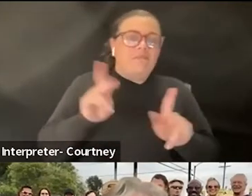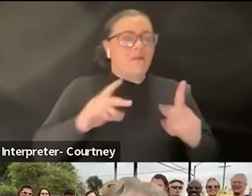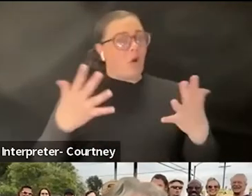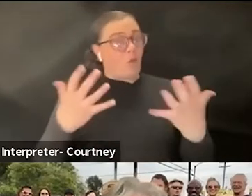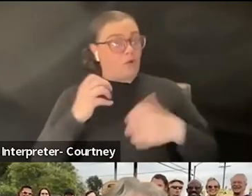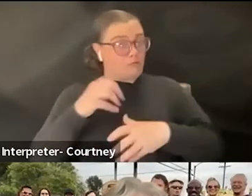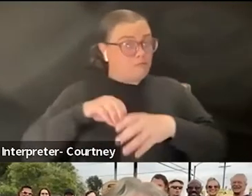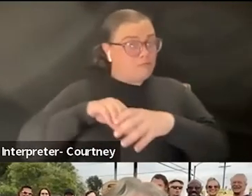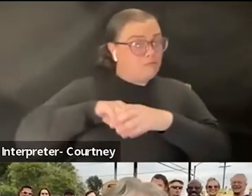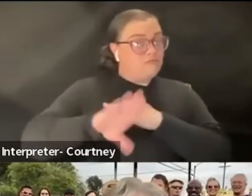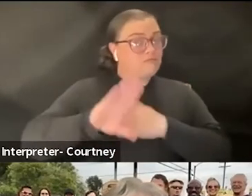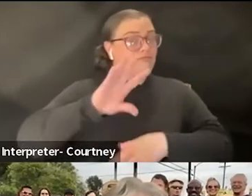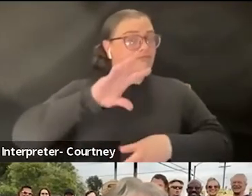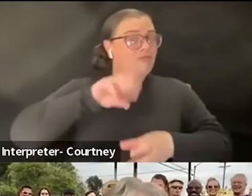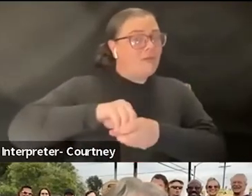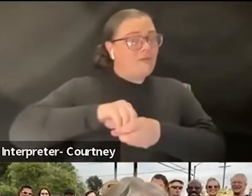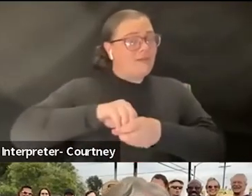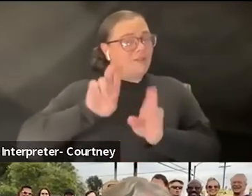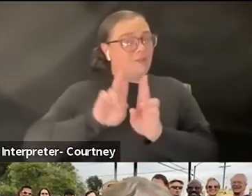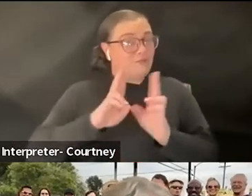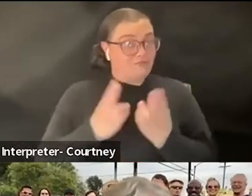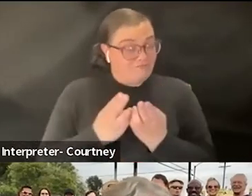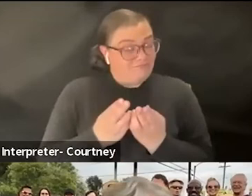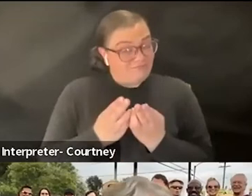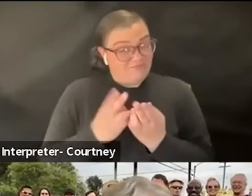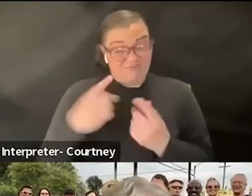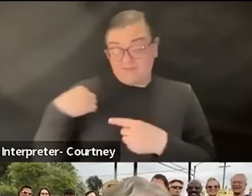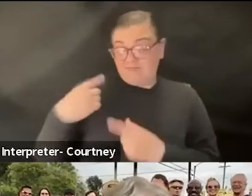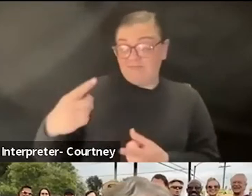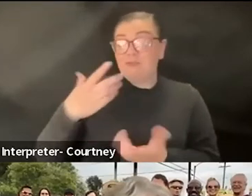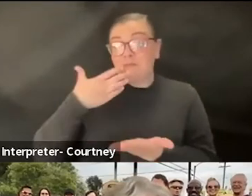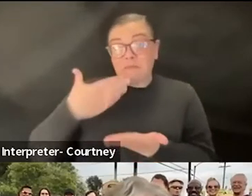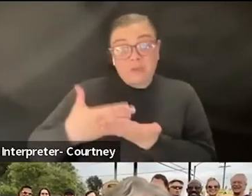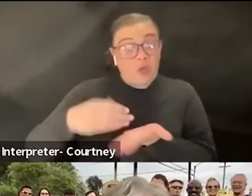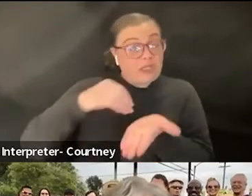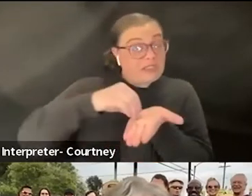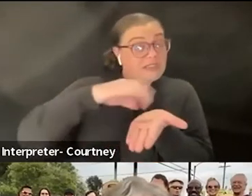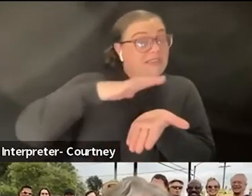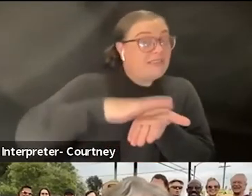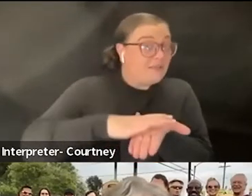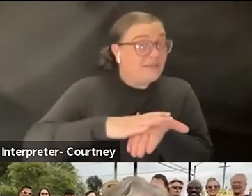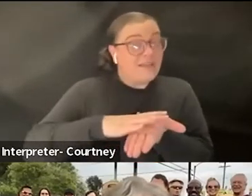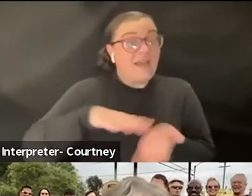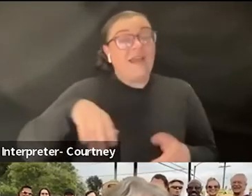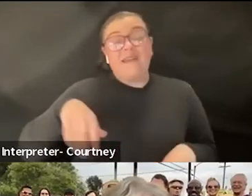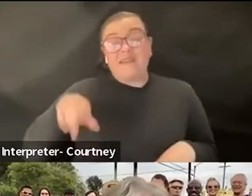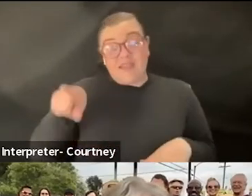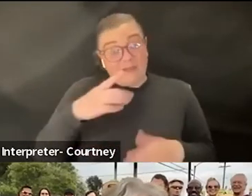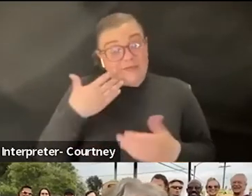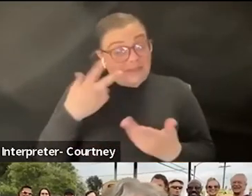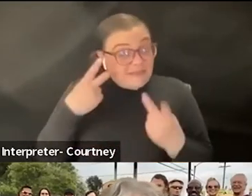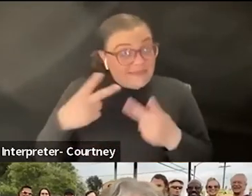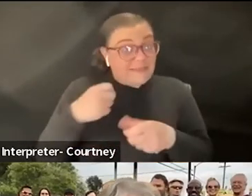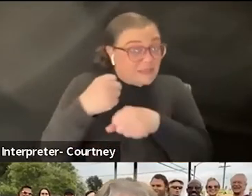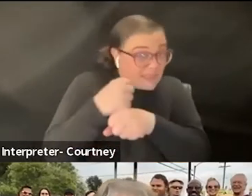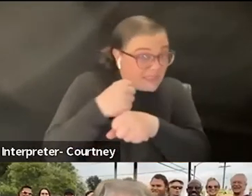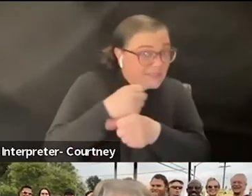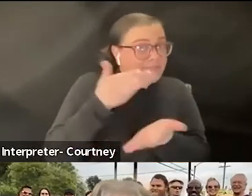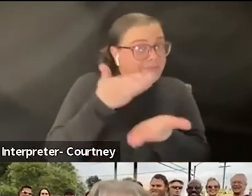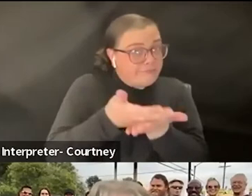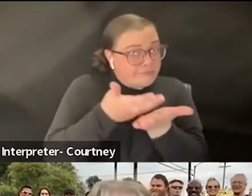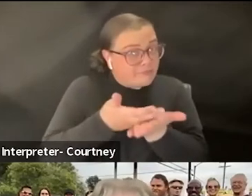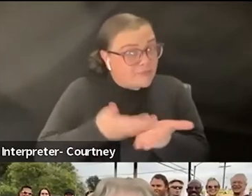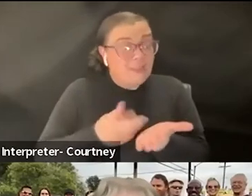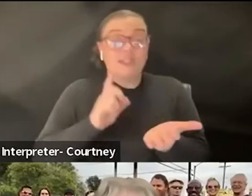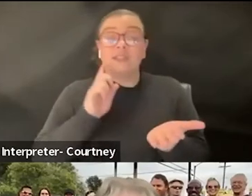very documented, actually. The AFL-CIO has statistics about this. And it is true that in states that are